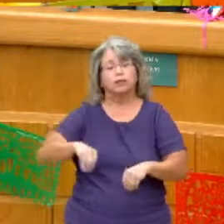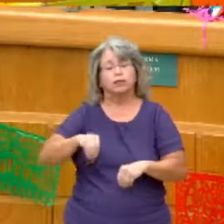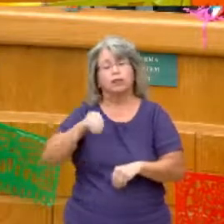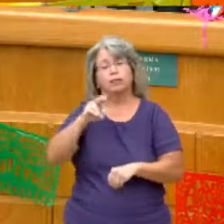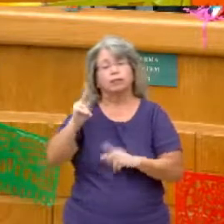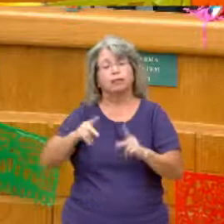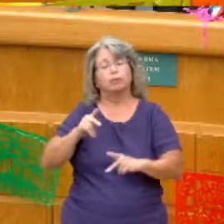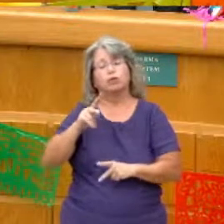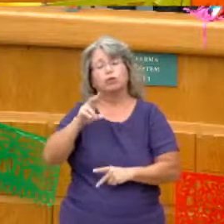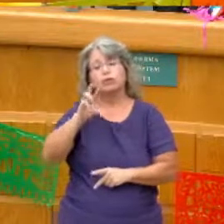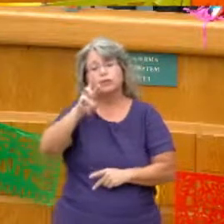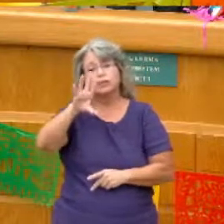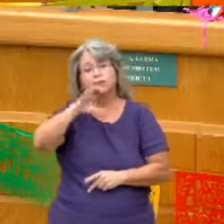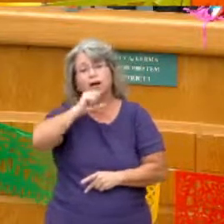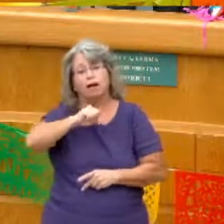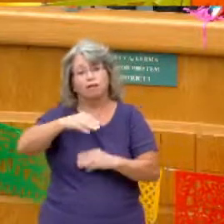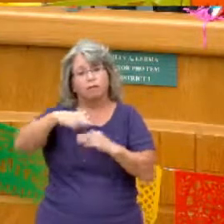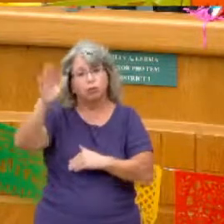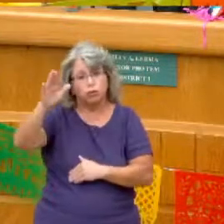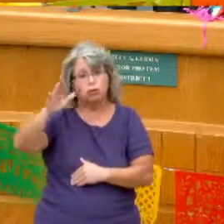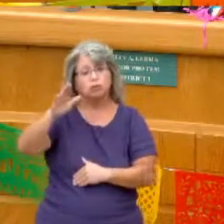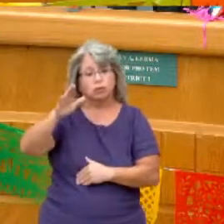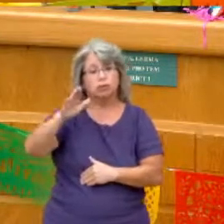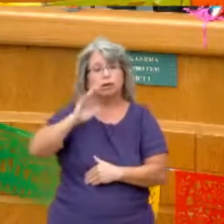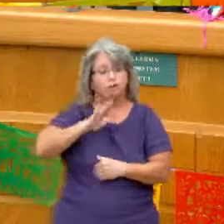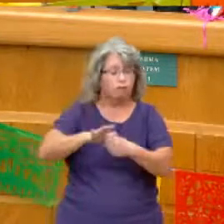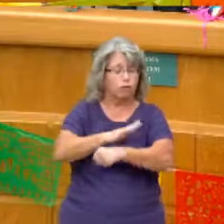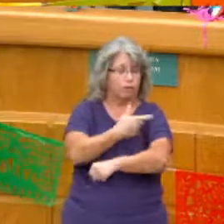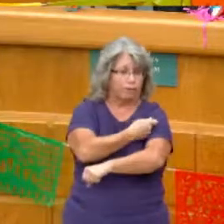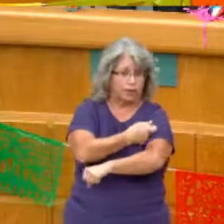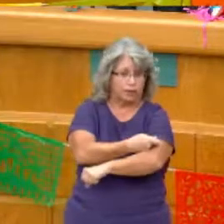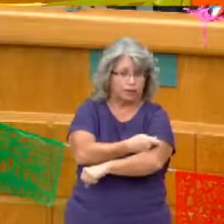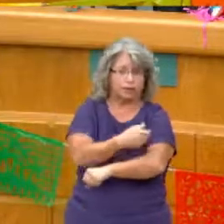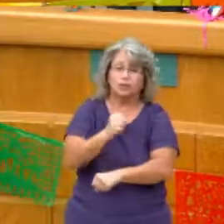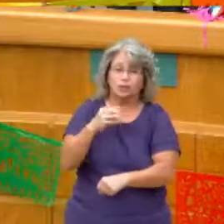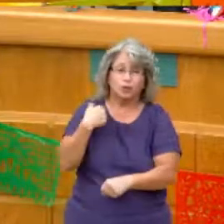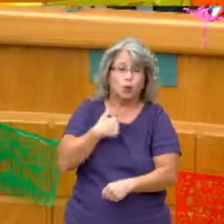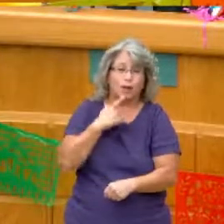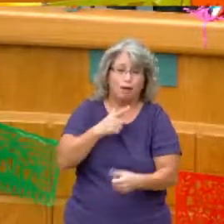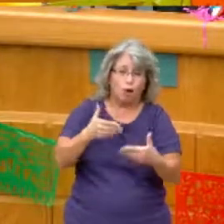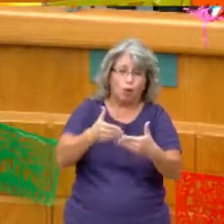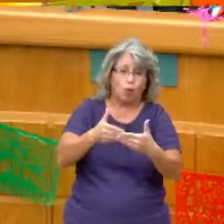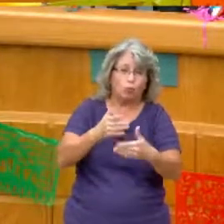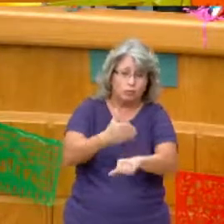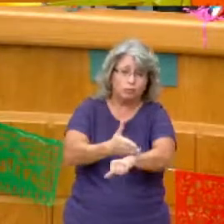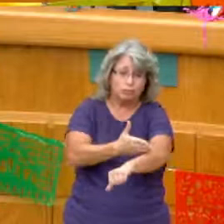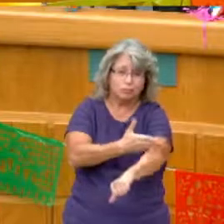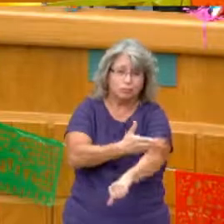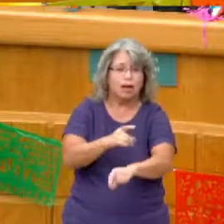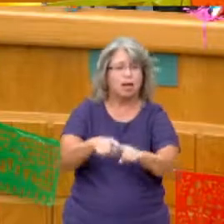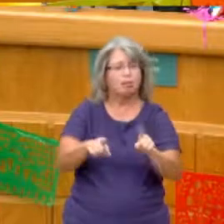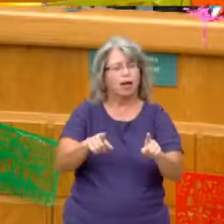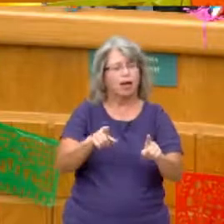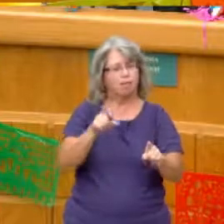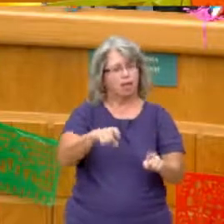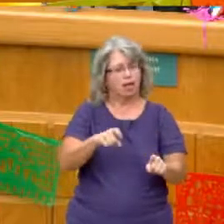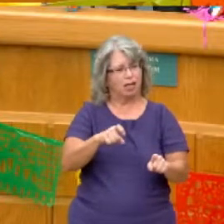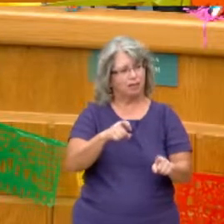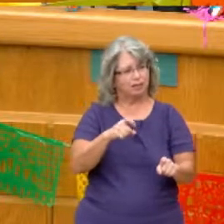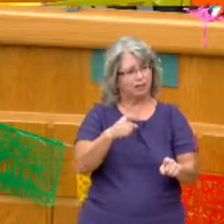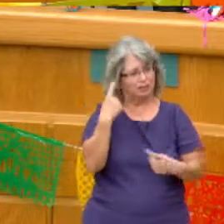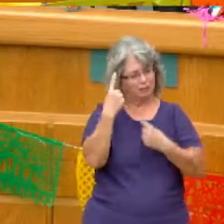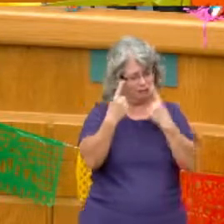vaccinated. We are getting there, but we must continue to ask the questions that are holding us back from